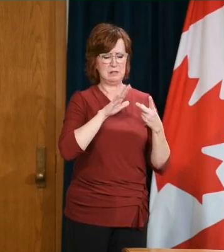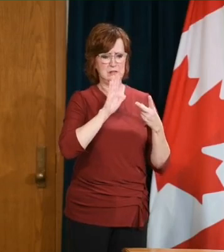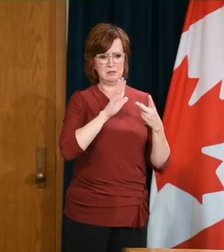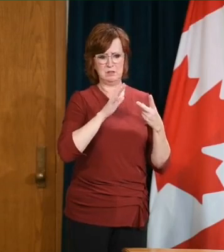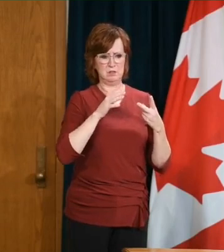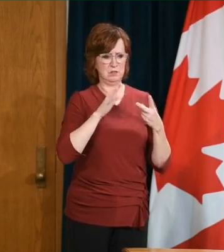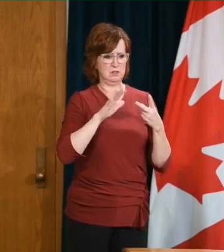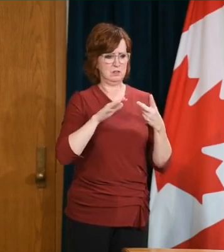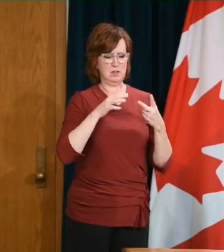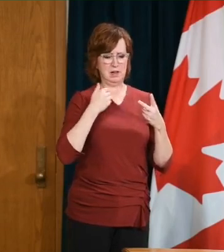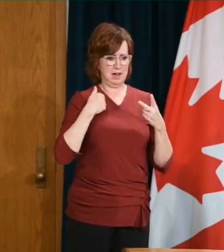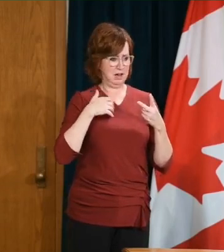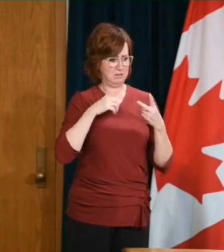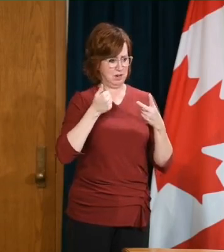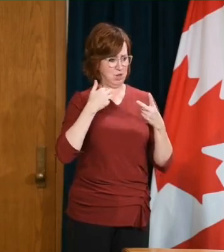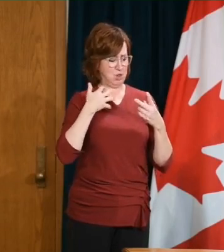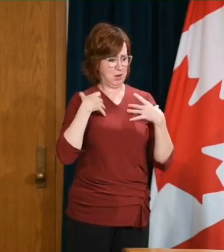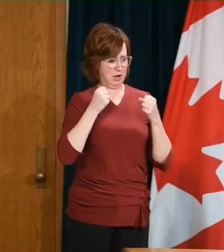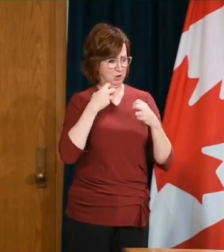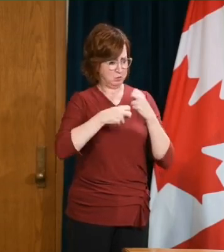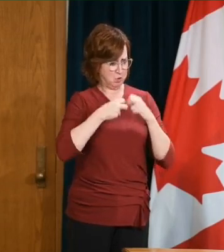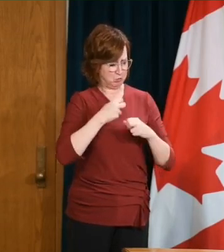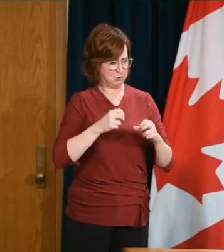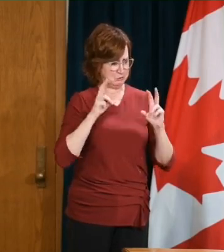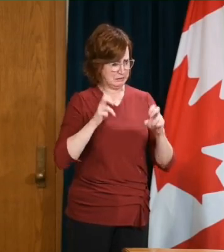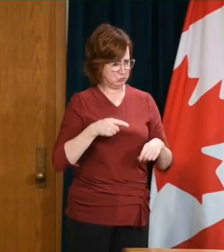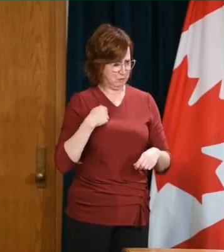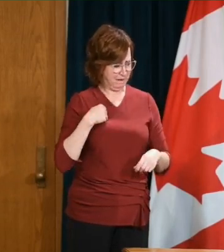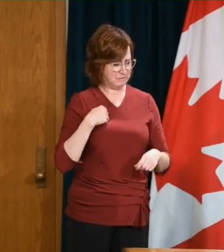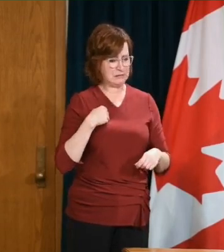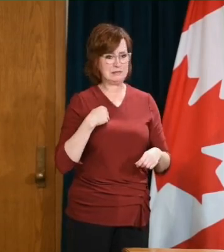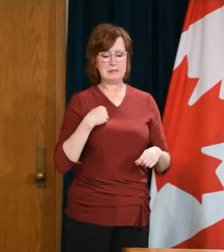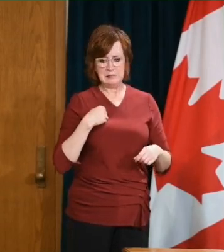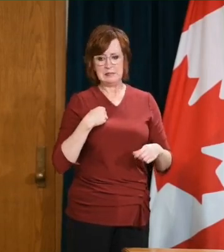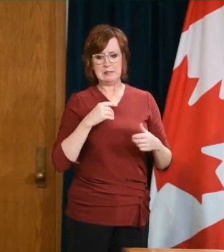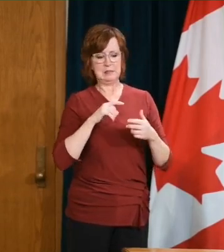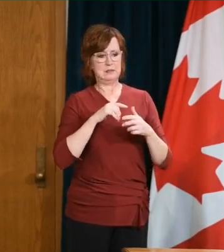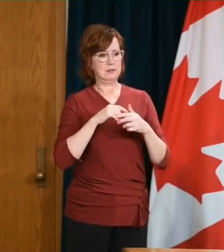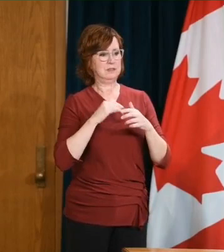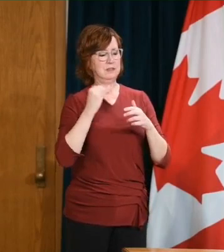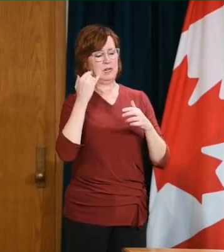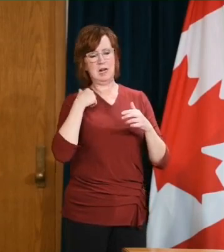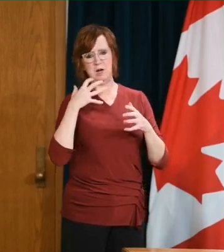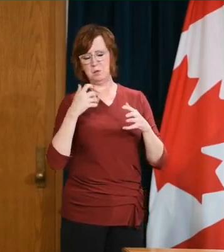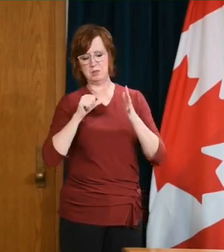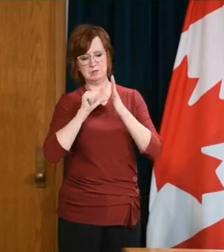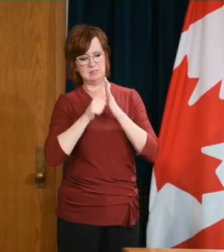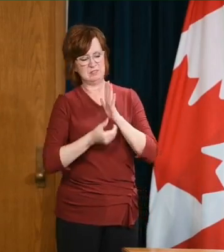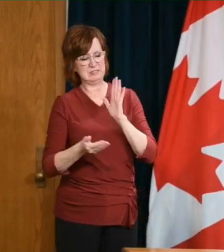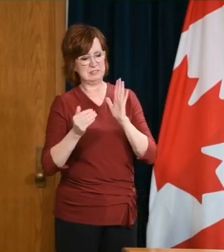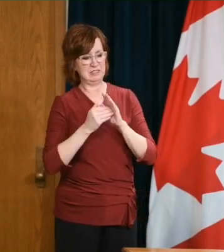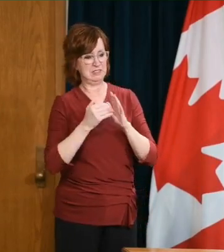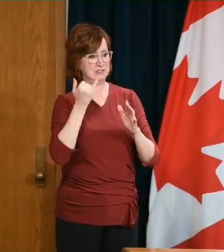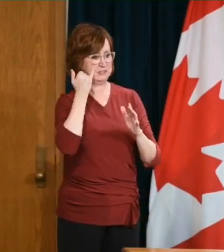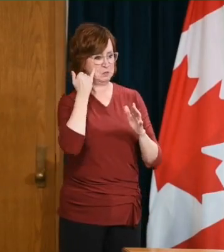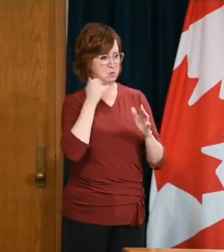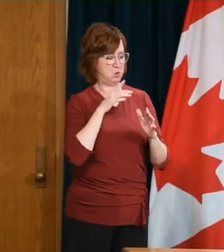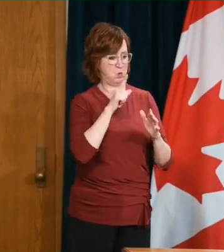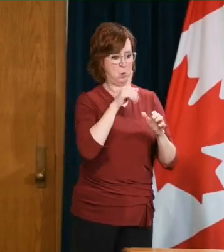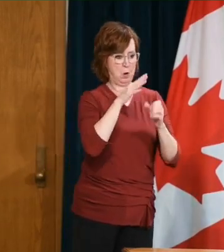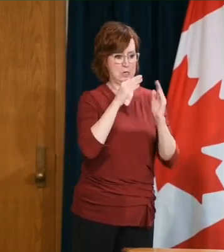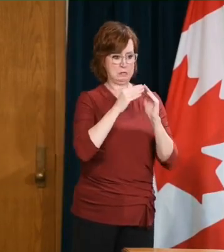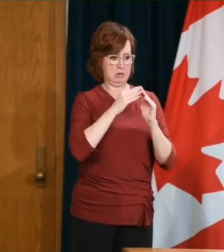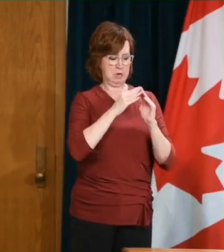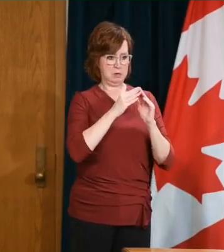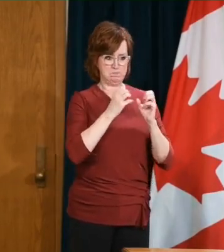that, often when you show a community or a region with more cases, or, there